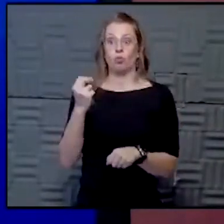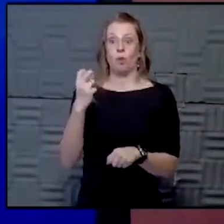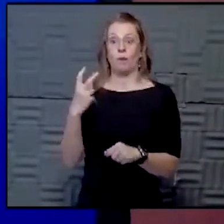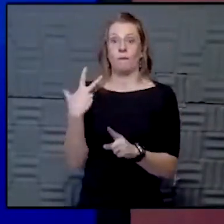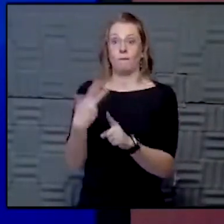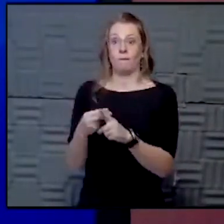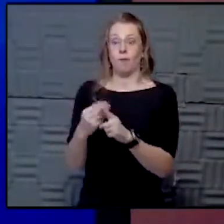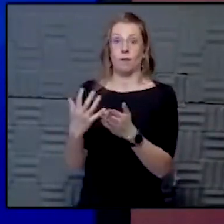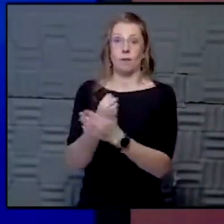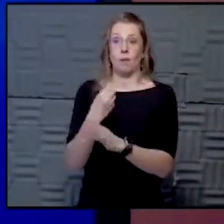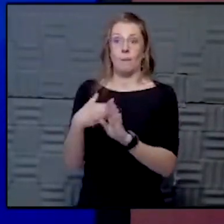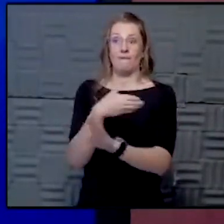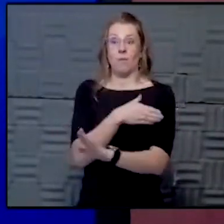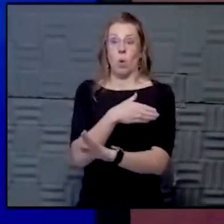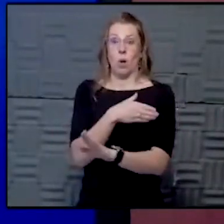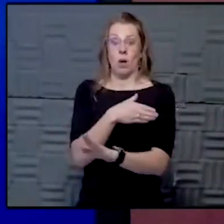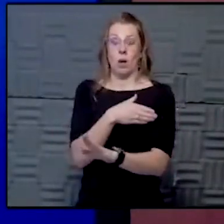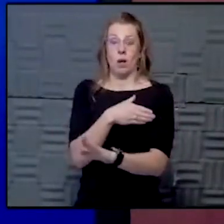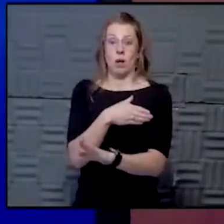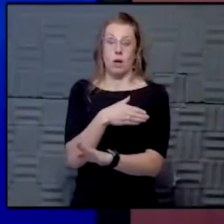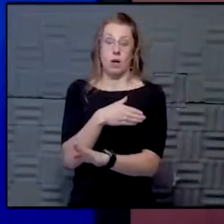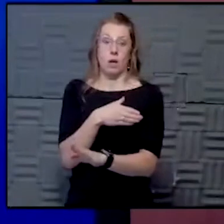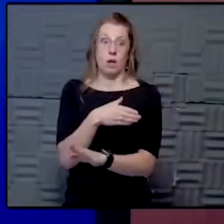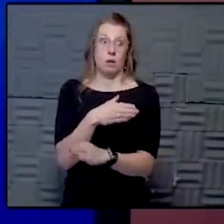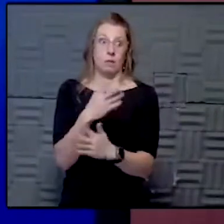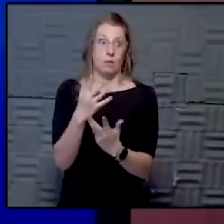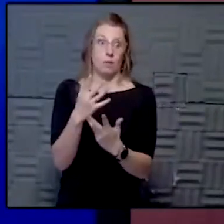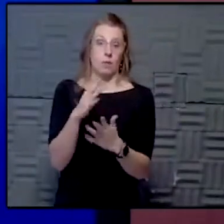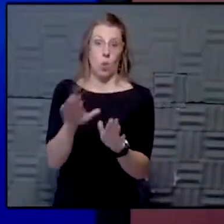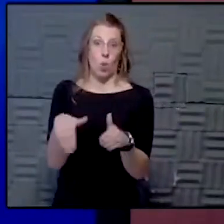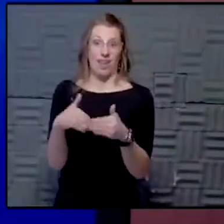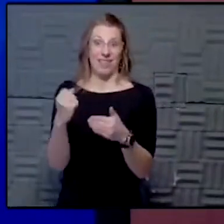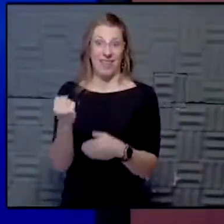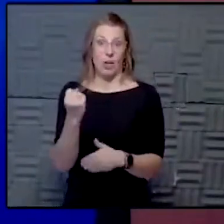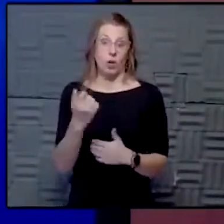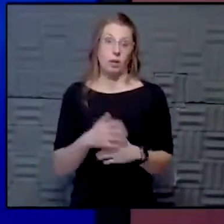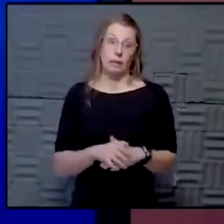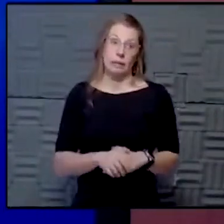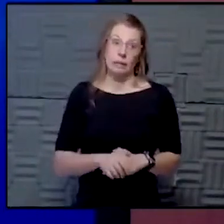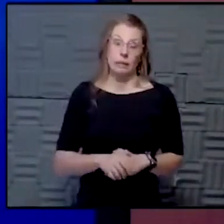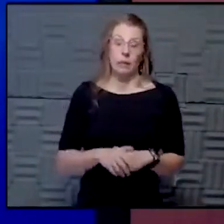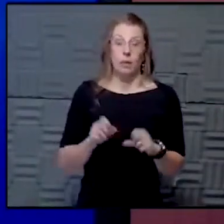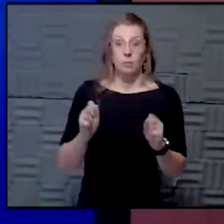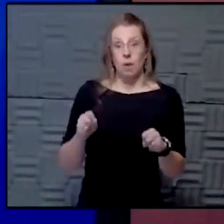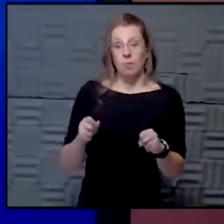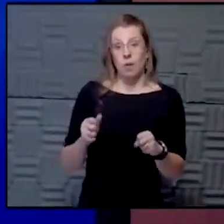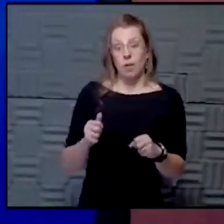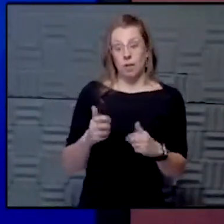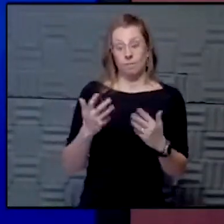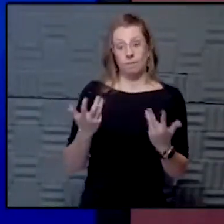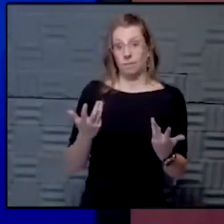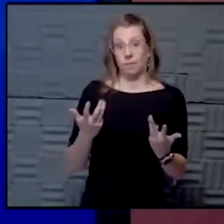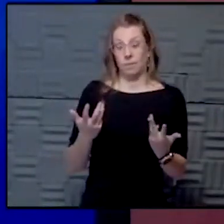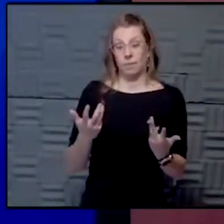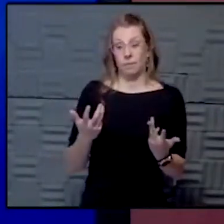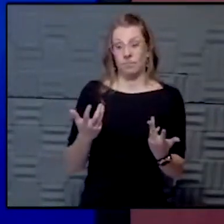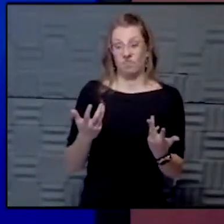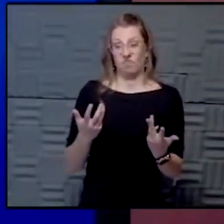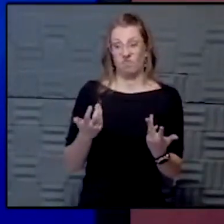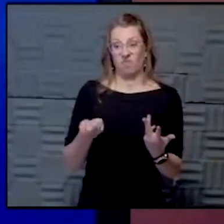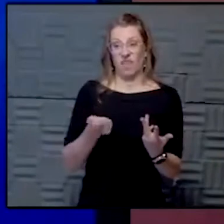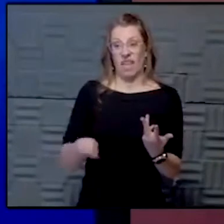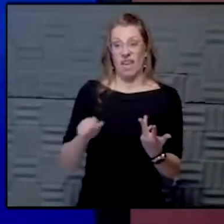vaccine Friday before the wedding on Saturday? Well, you probably won't have really any